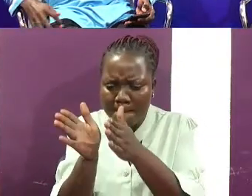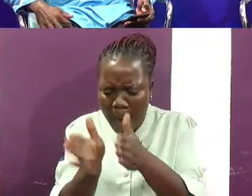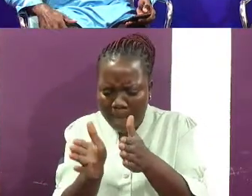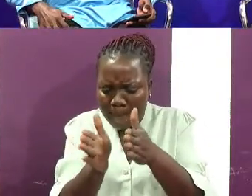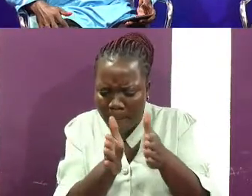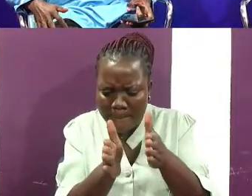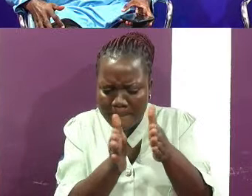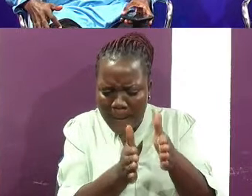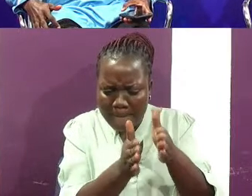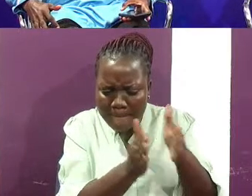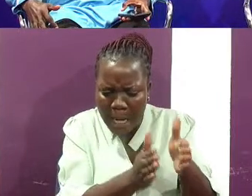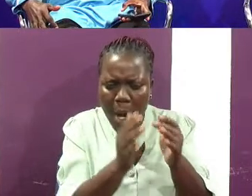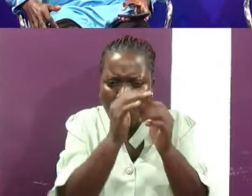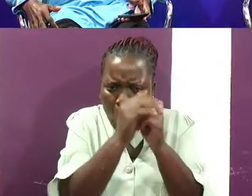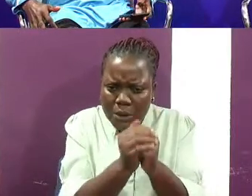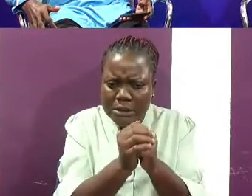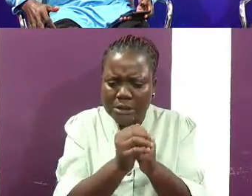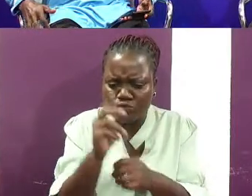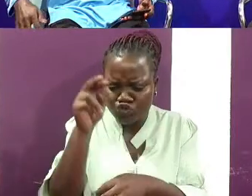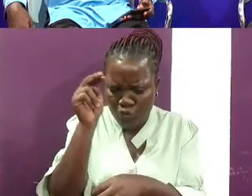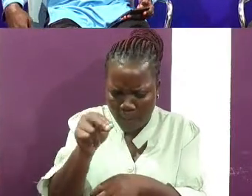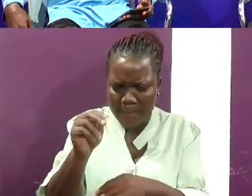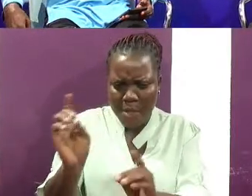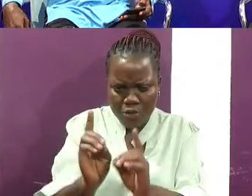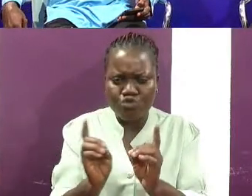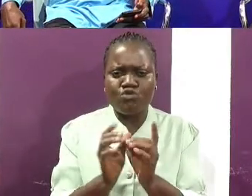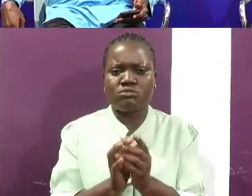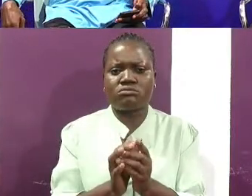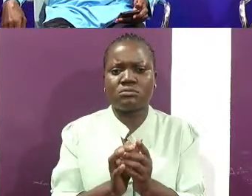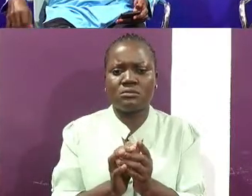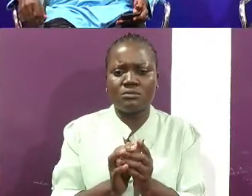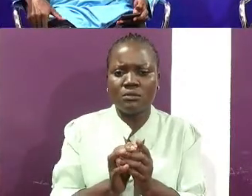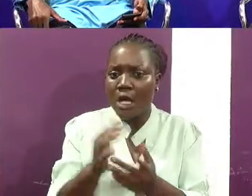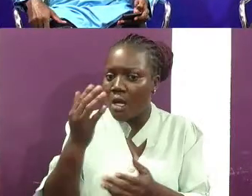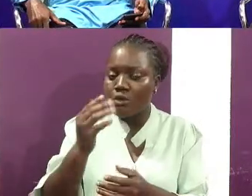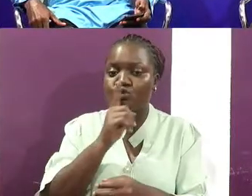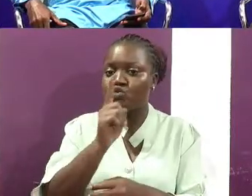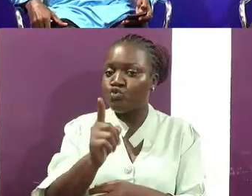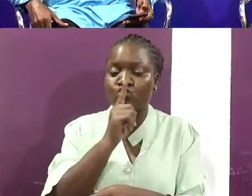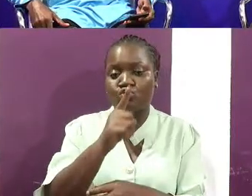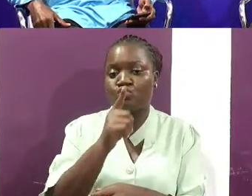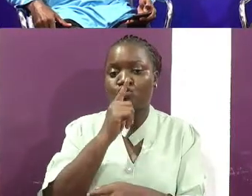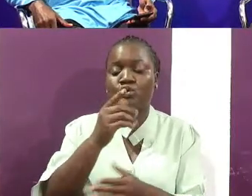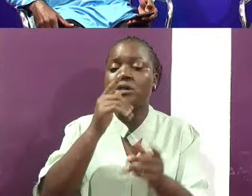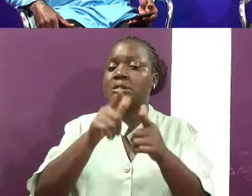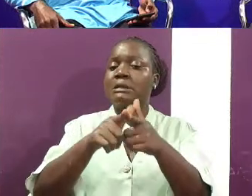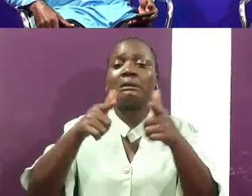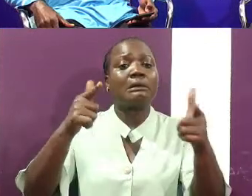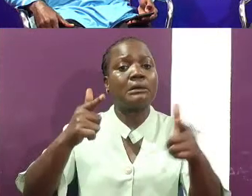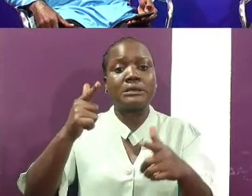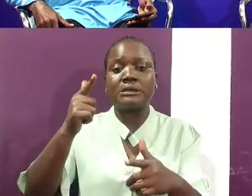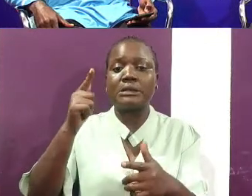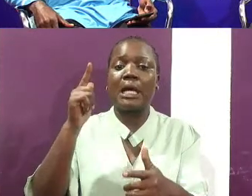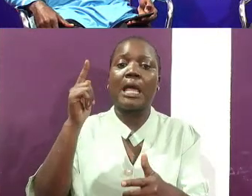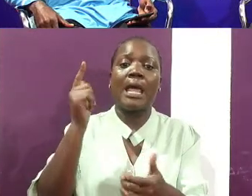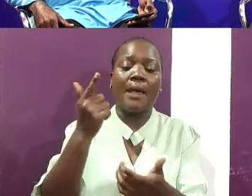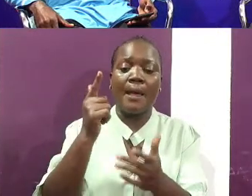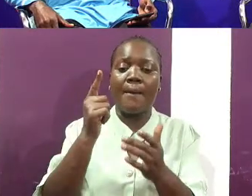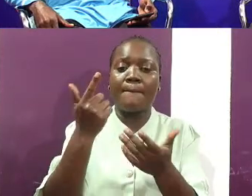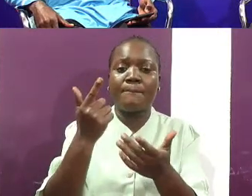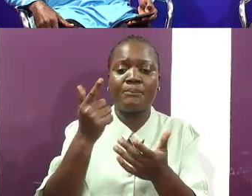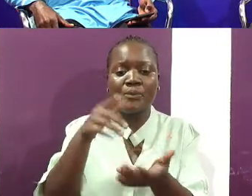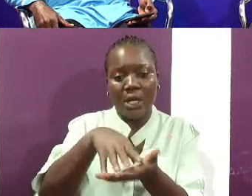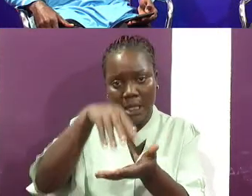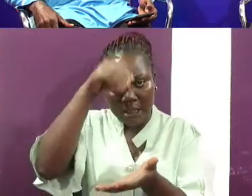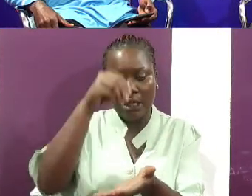a ye dema o nyangopono. I think say addition ebri and na e womb ti many ajipapa many swaso na nra so ye da some